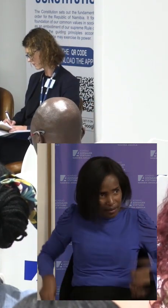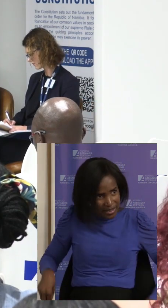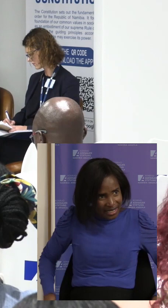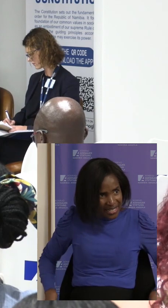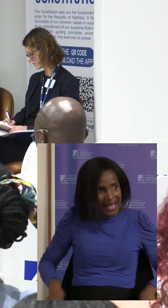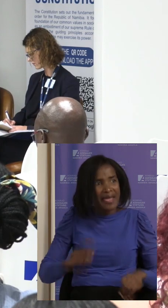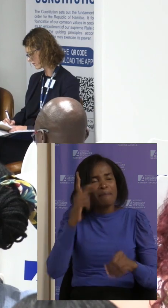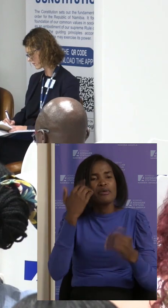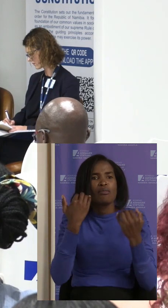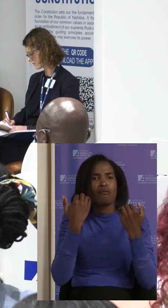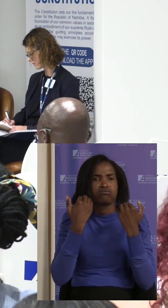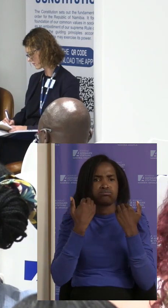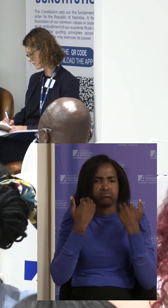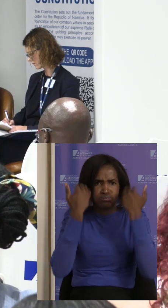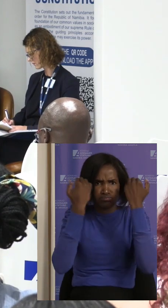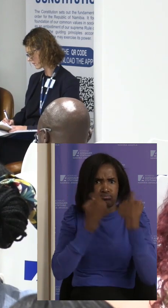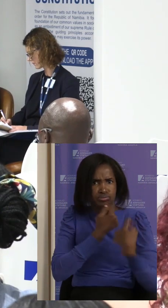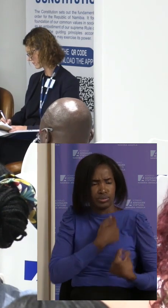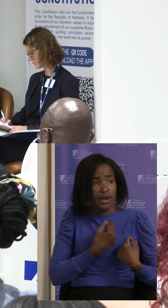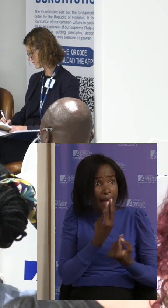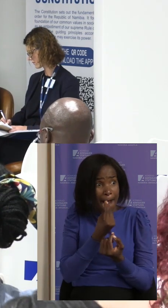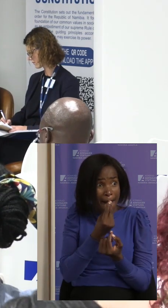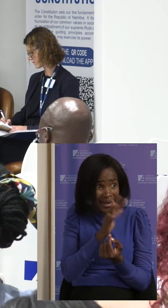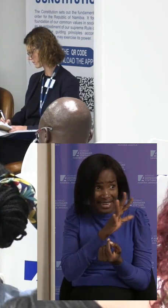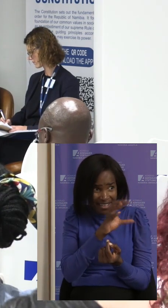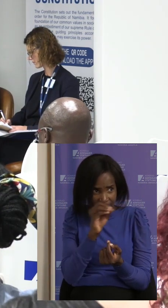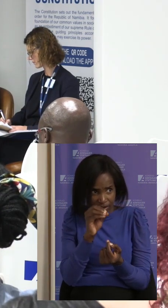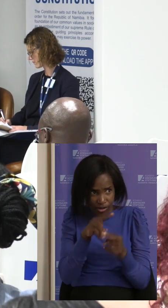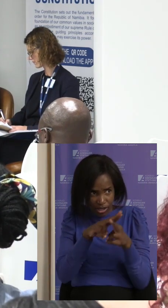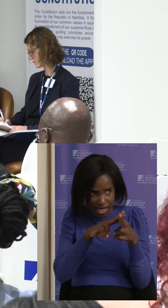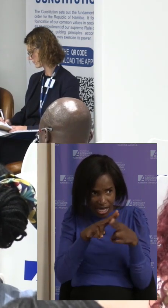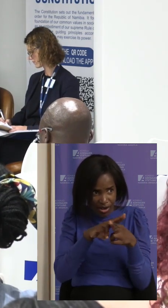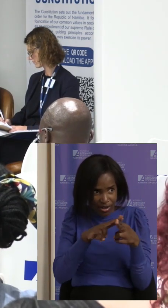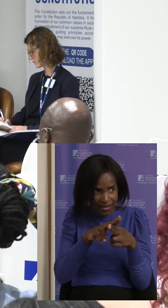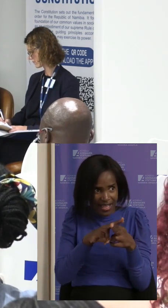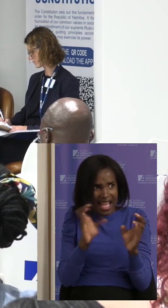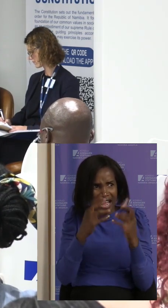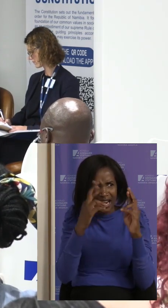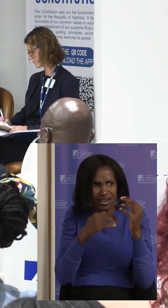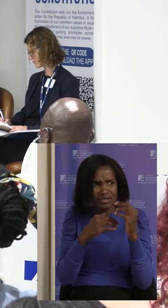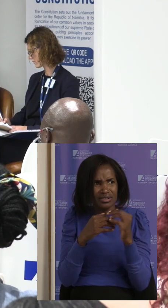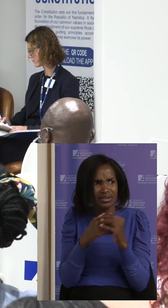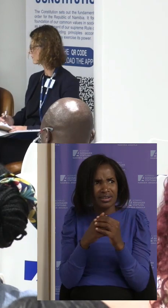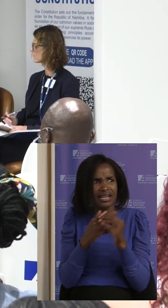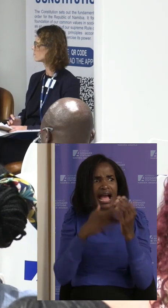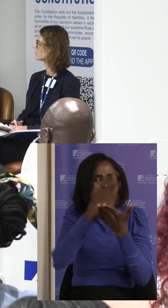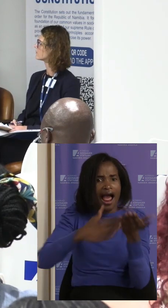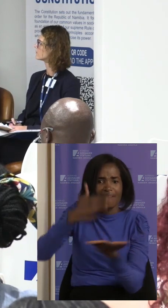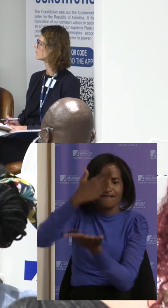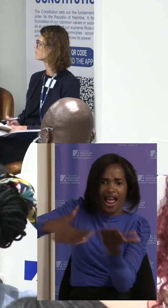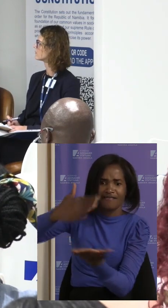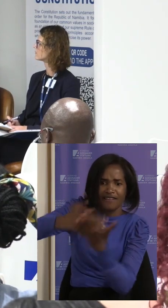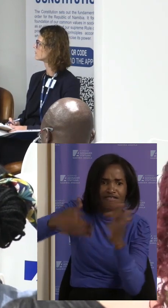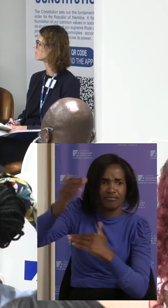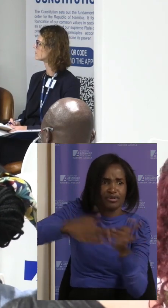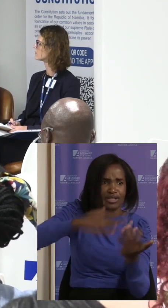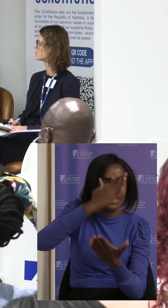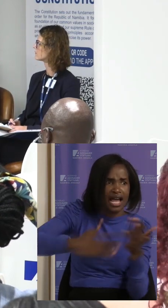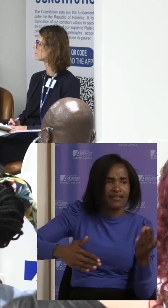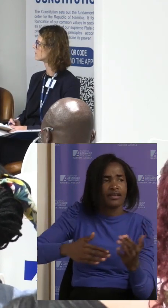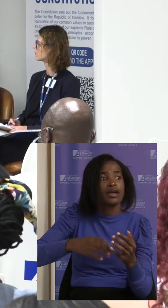everybody. This money will be spent, all the classroom will be left half, and the problem